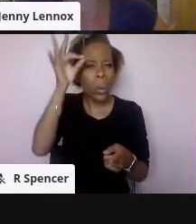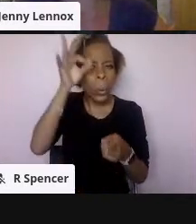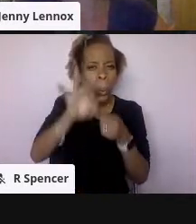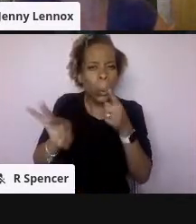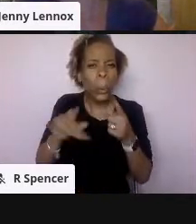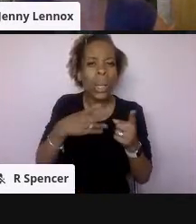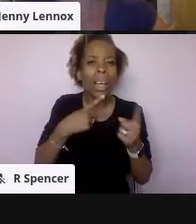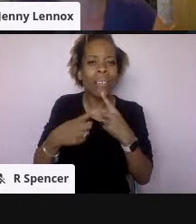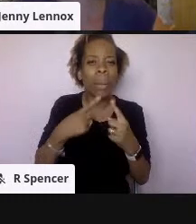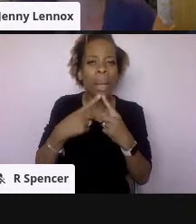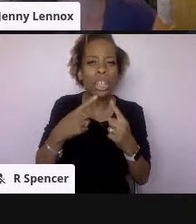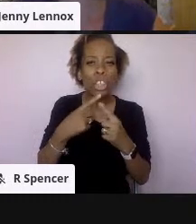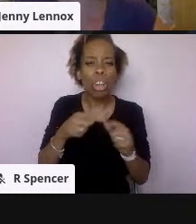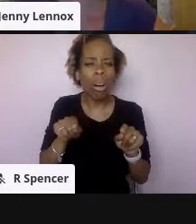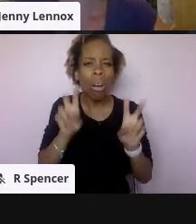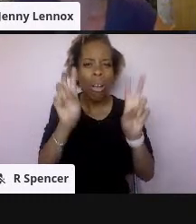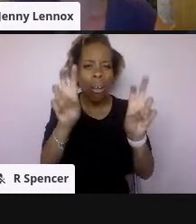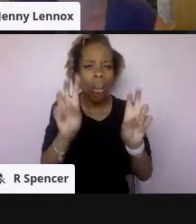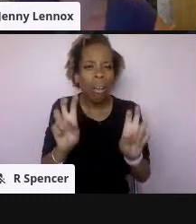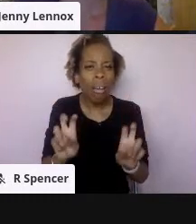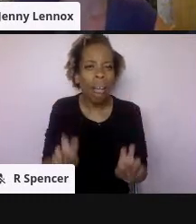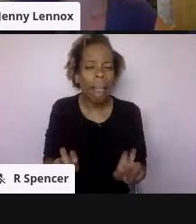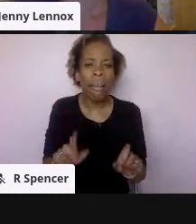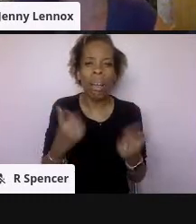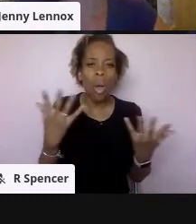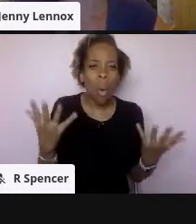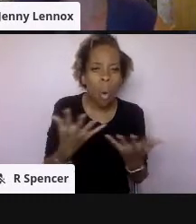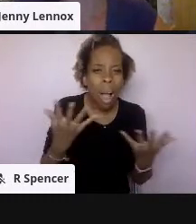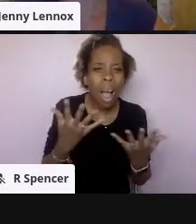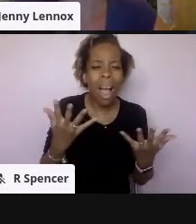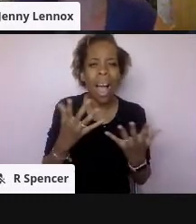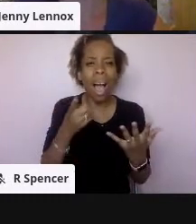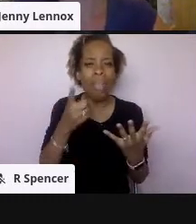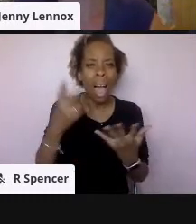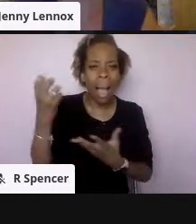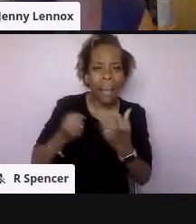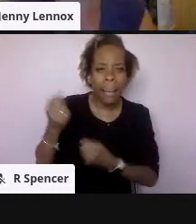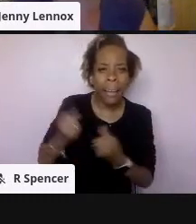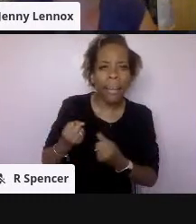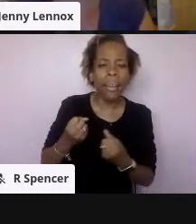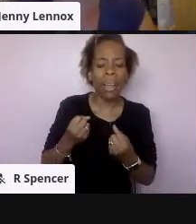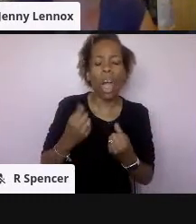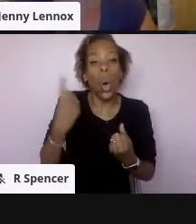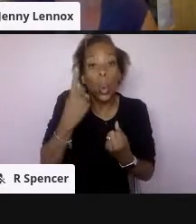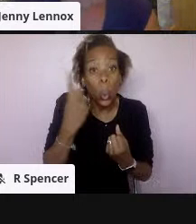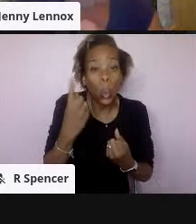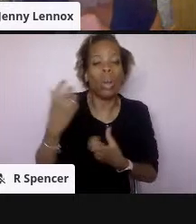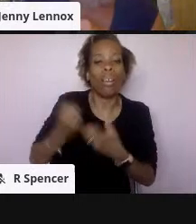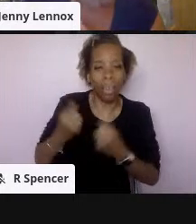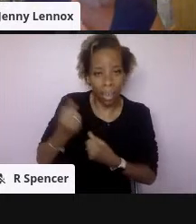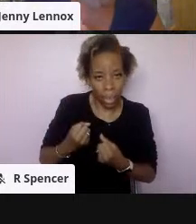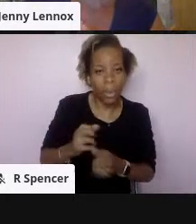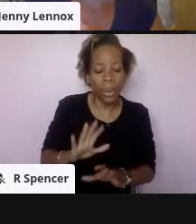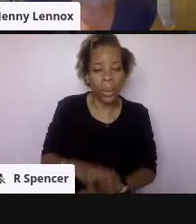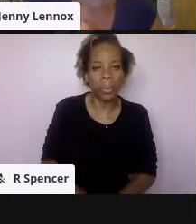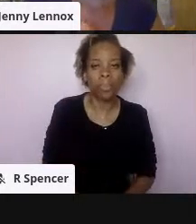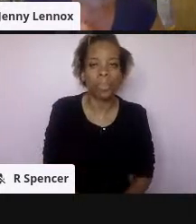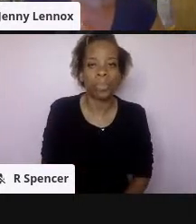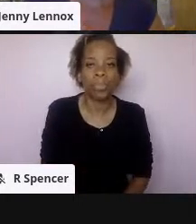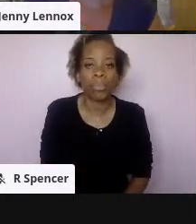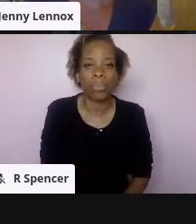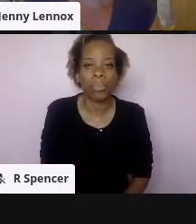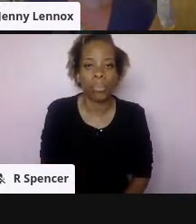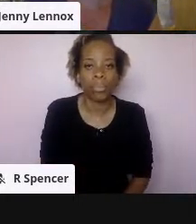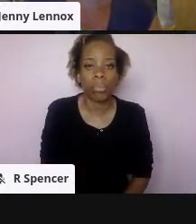the people are sitting within the workforce, and again, the proportional impact on men and women. And you might be able to